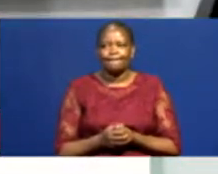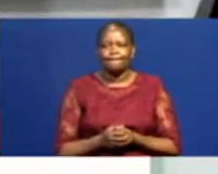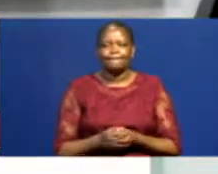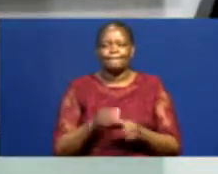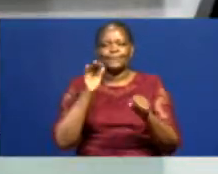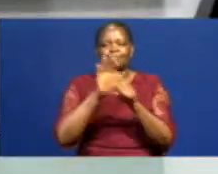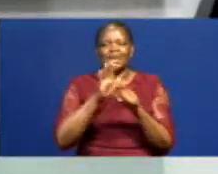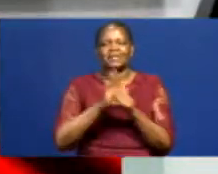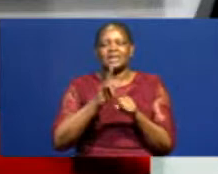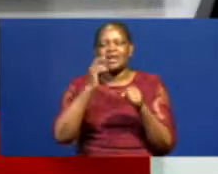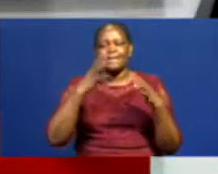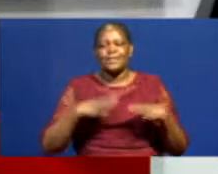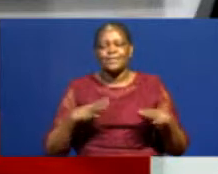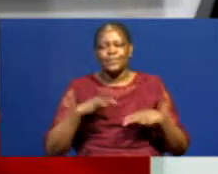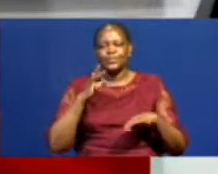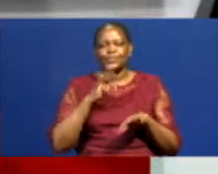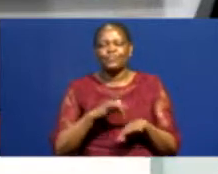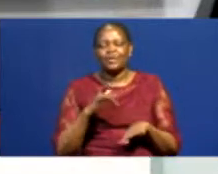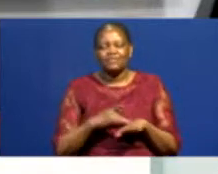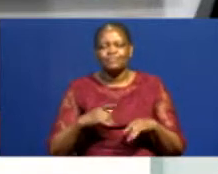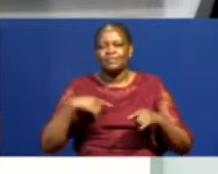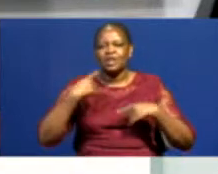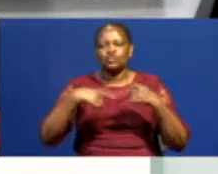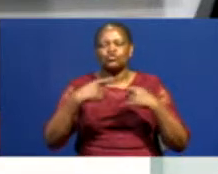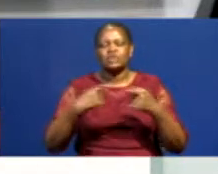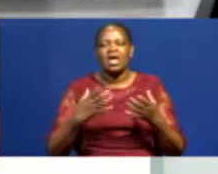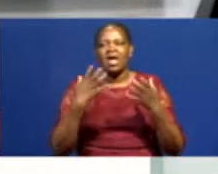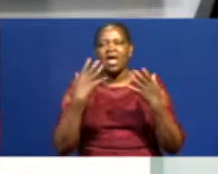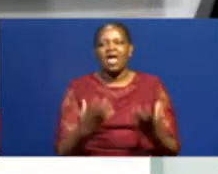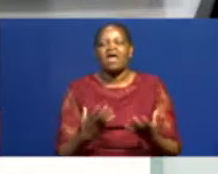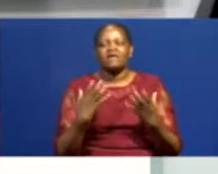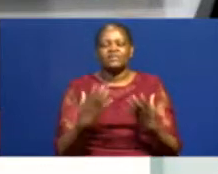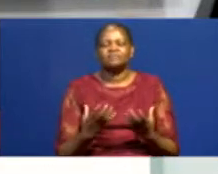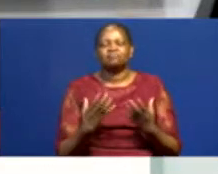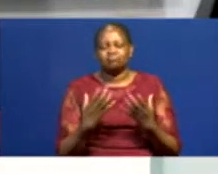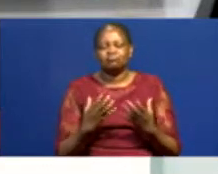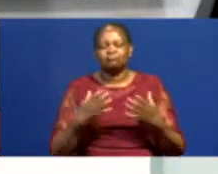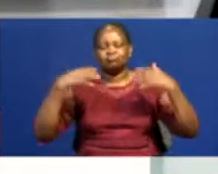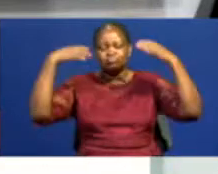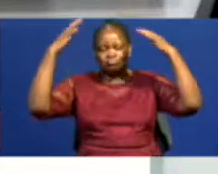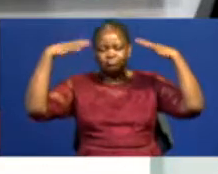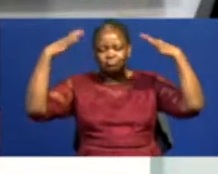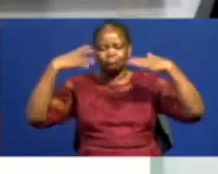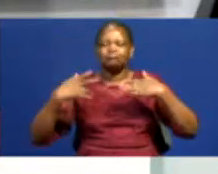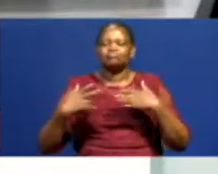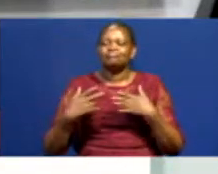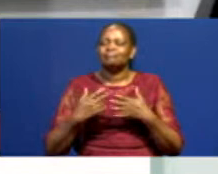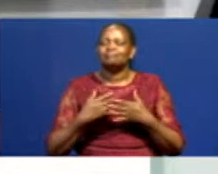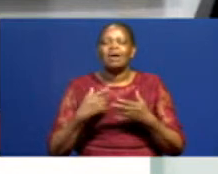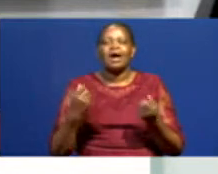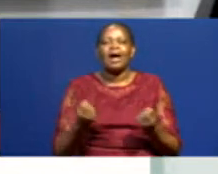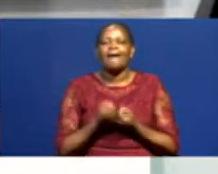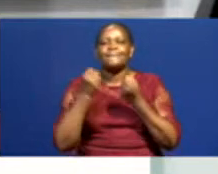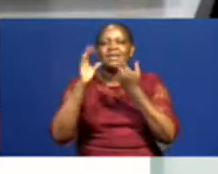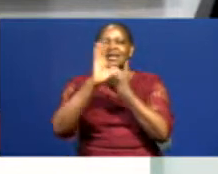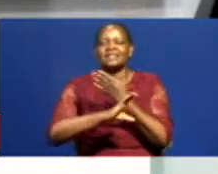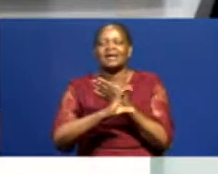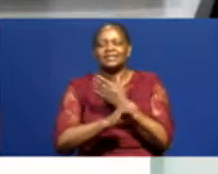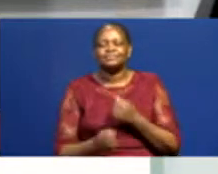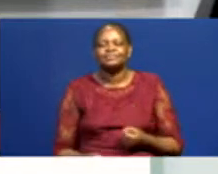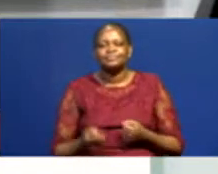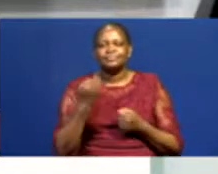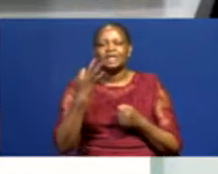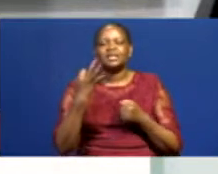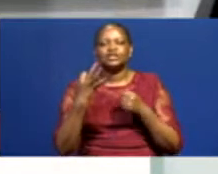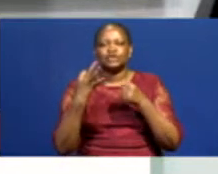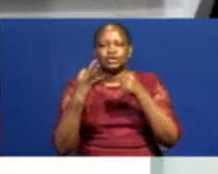Thousands of Kenyans are affected by the ongoing heavy rains being witnessed in most parts of the country. 825 households in